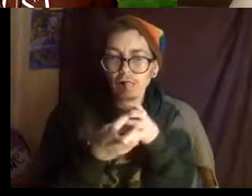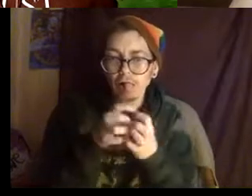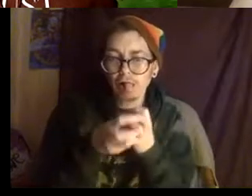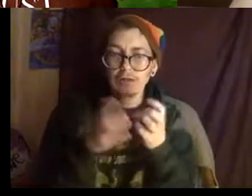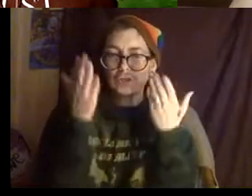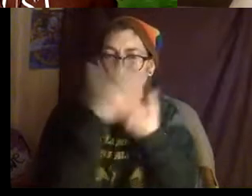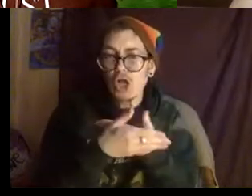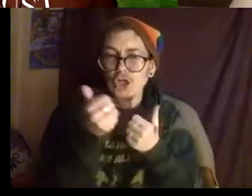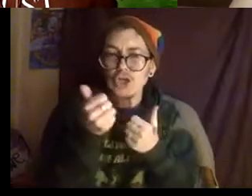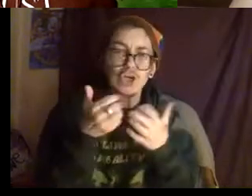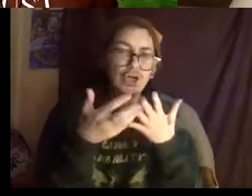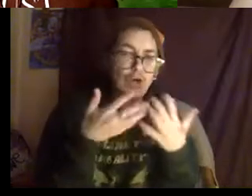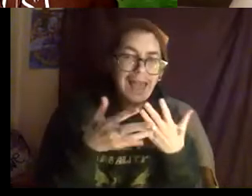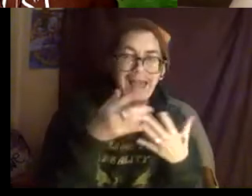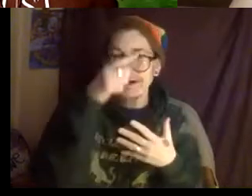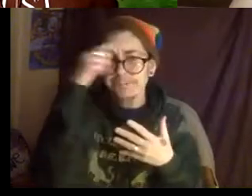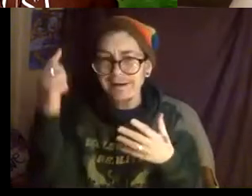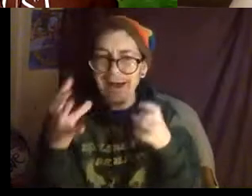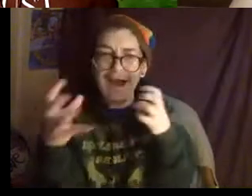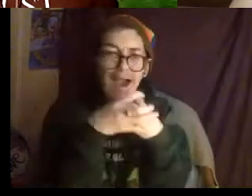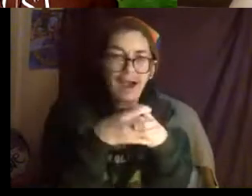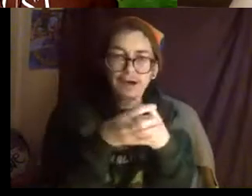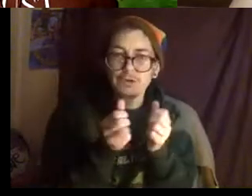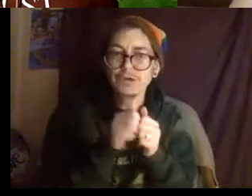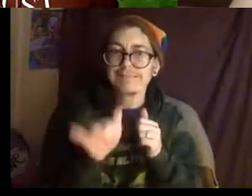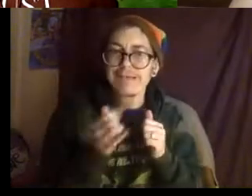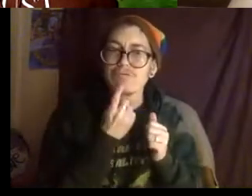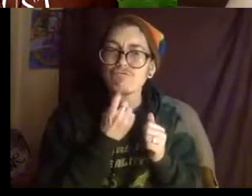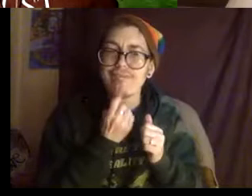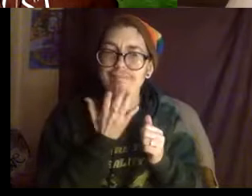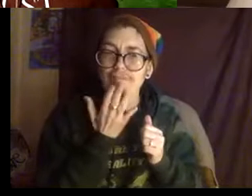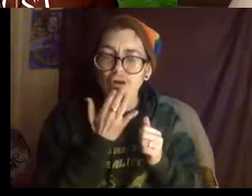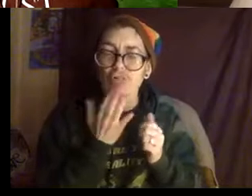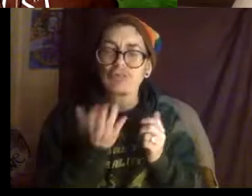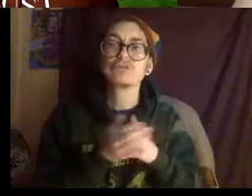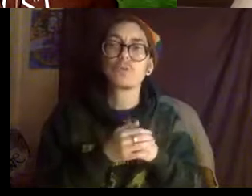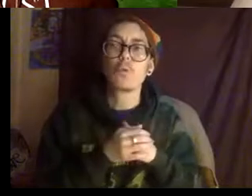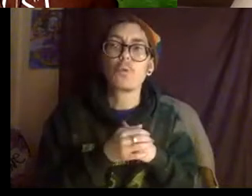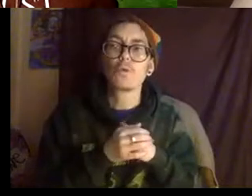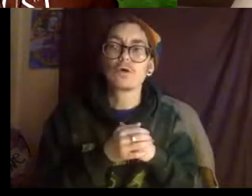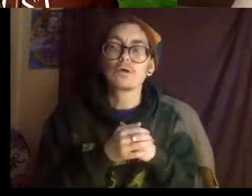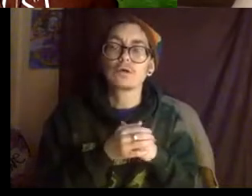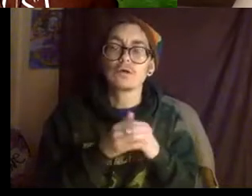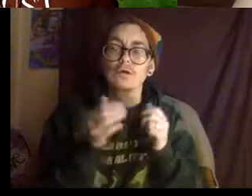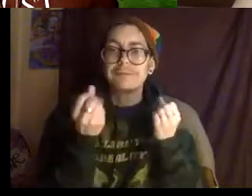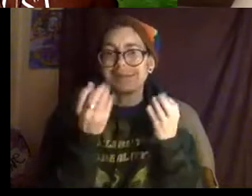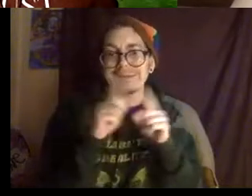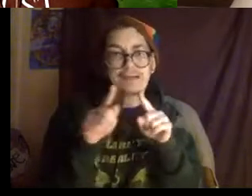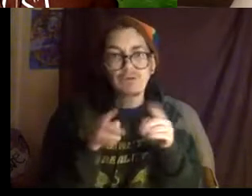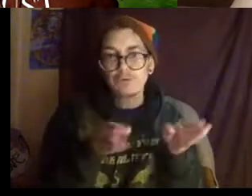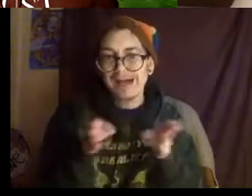It could get stuck in that darker color realm, closer to black than the healthy, vibrant